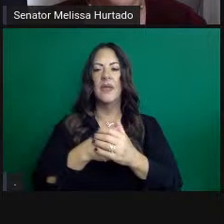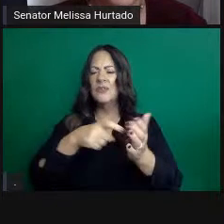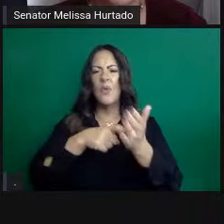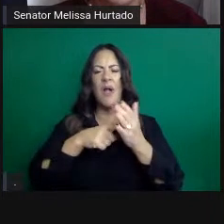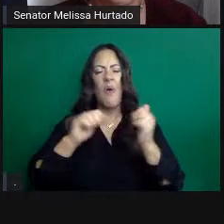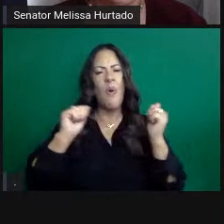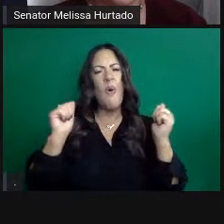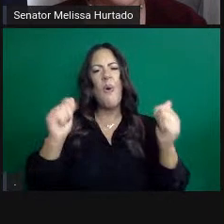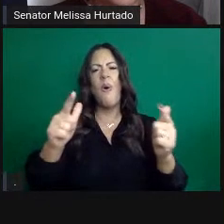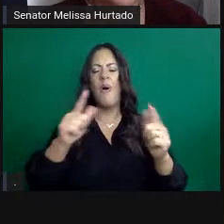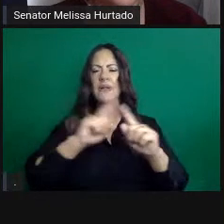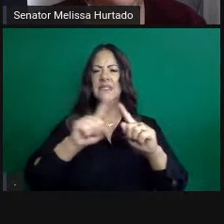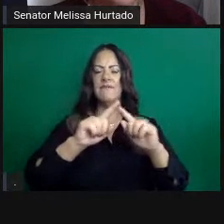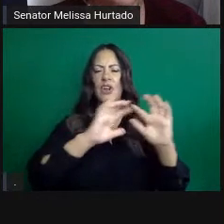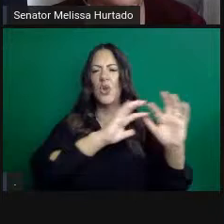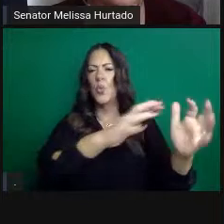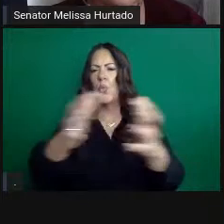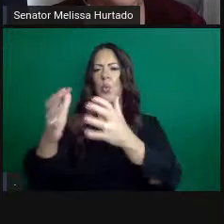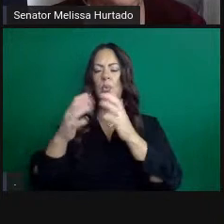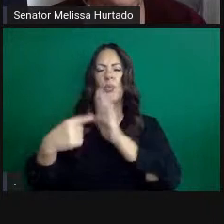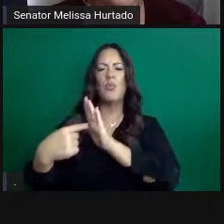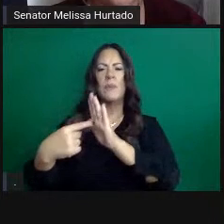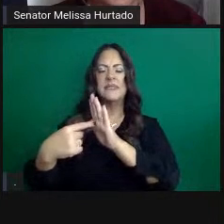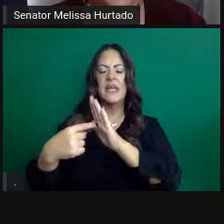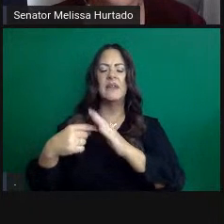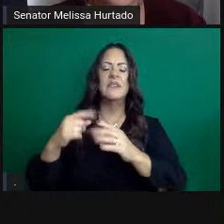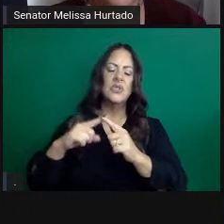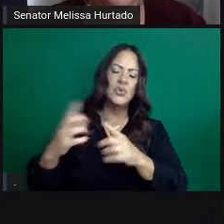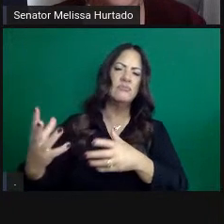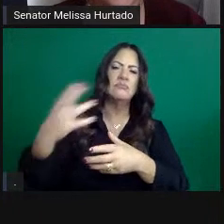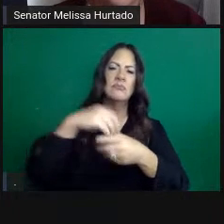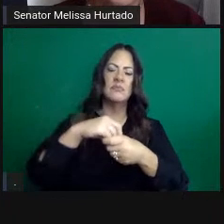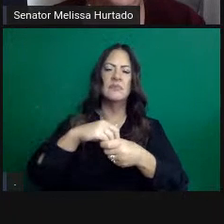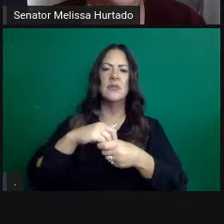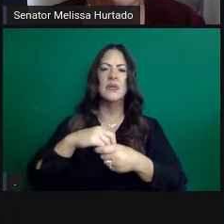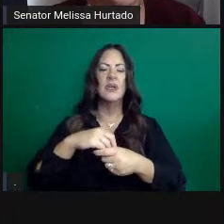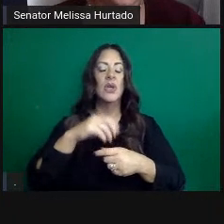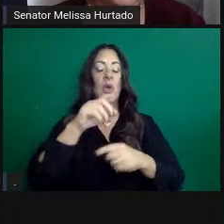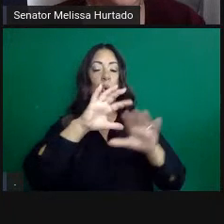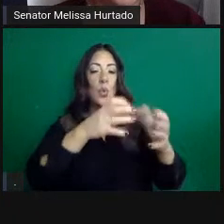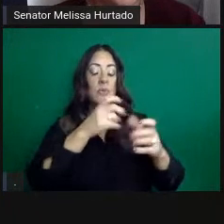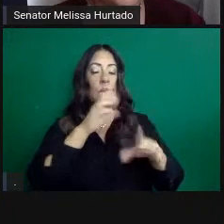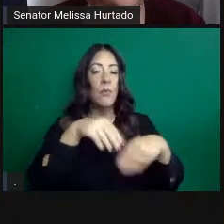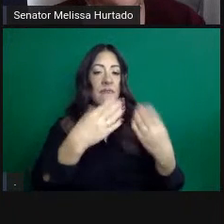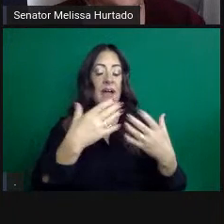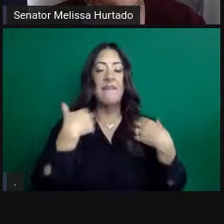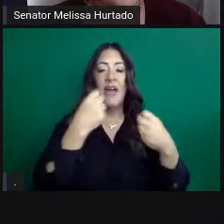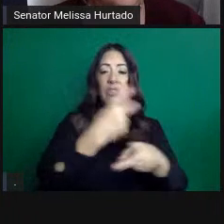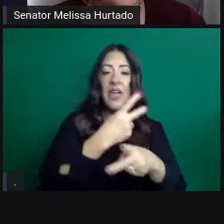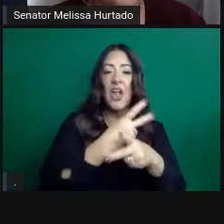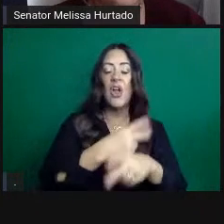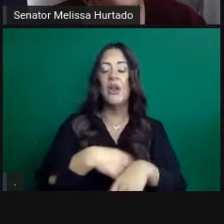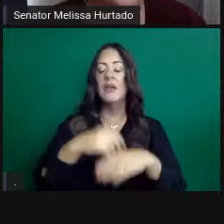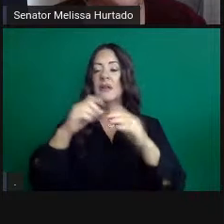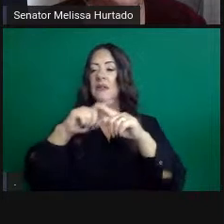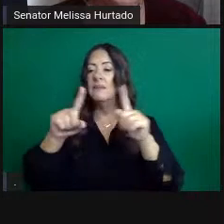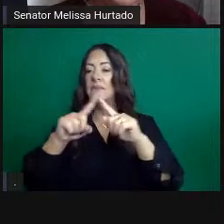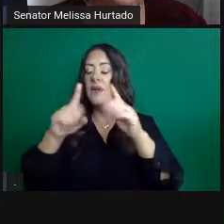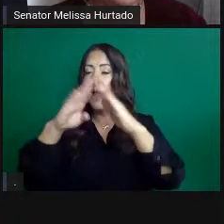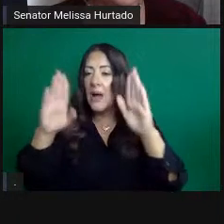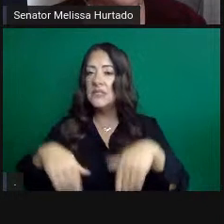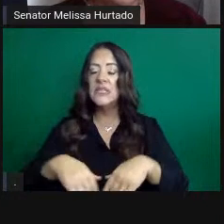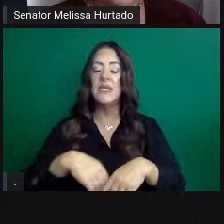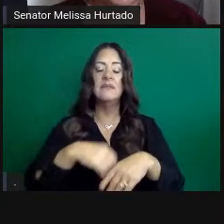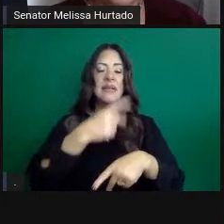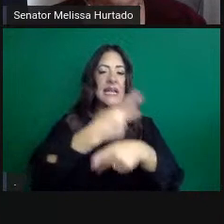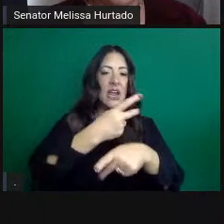stakeholders across many sectors, including those who provide healthcare, housing, nutrition, and caregiving, to see